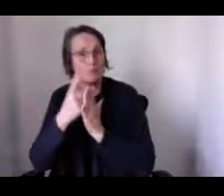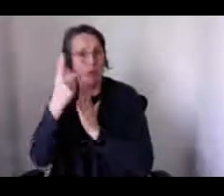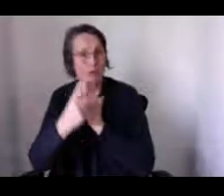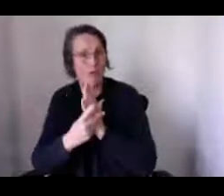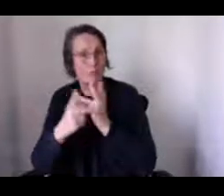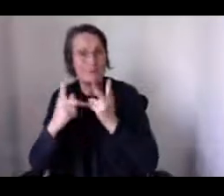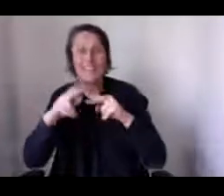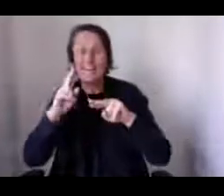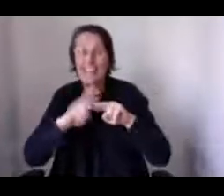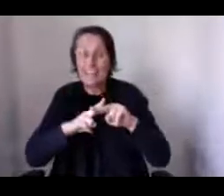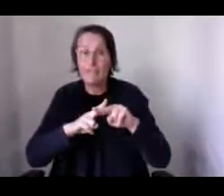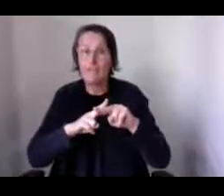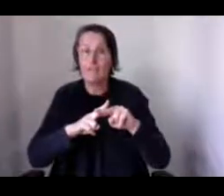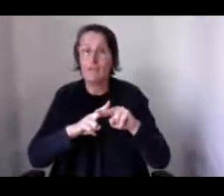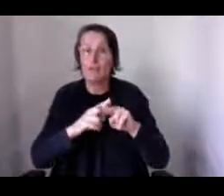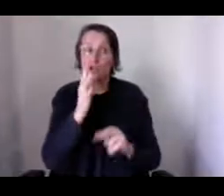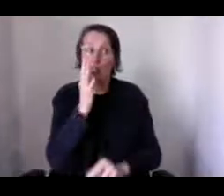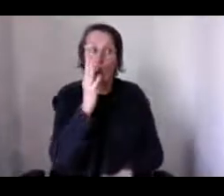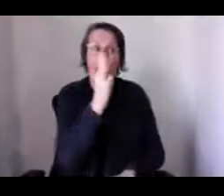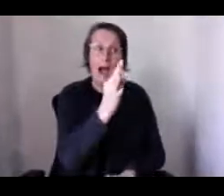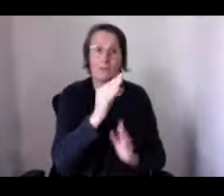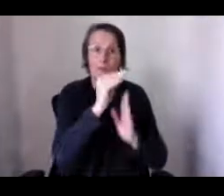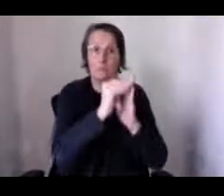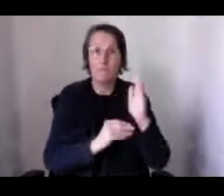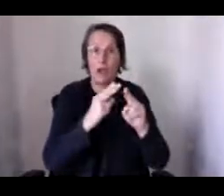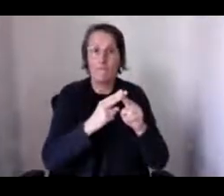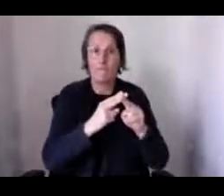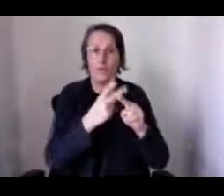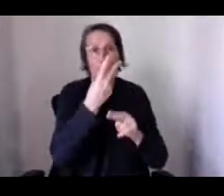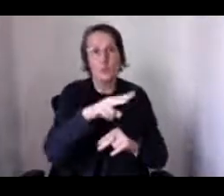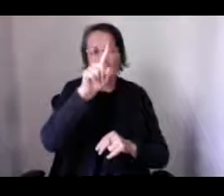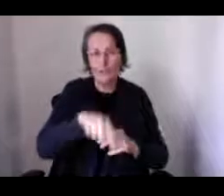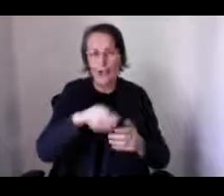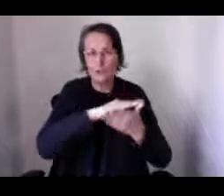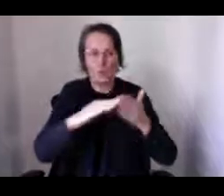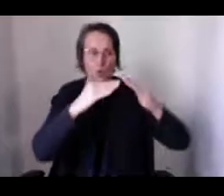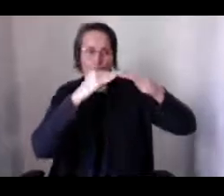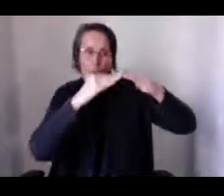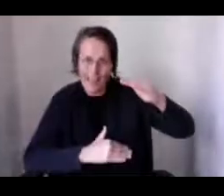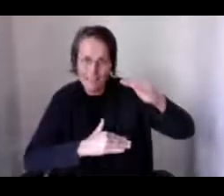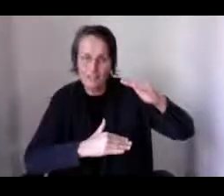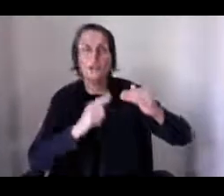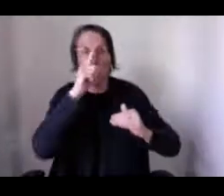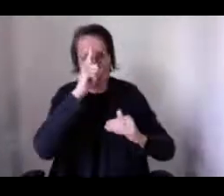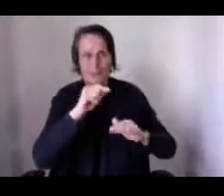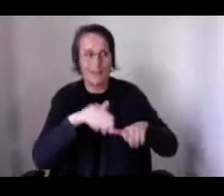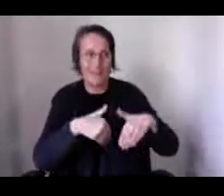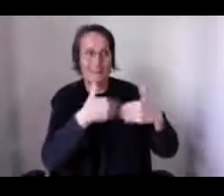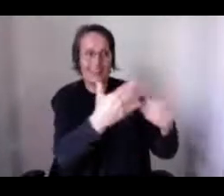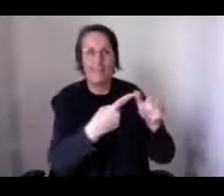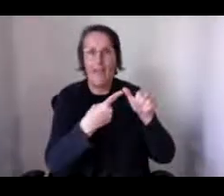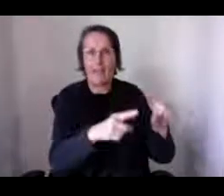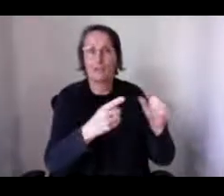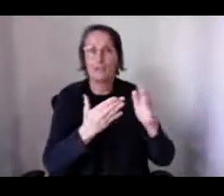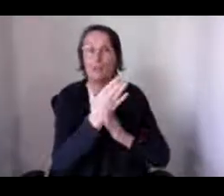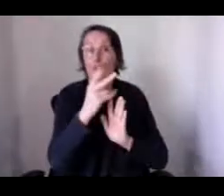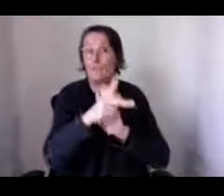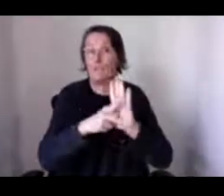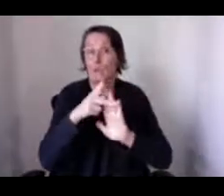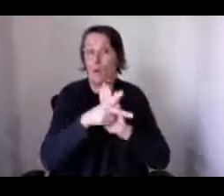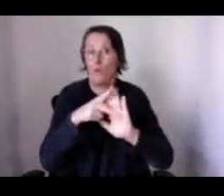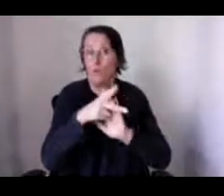less. So if you're asking for $20,000 or less through those funding rounds, you can submit video responses.